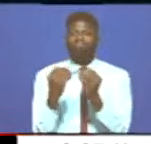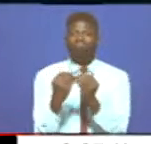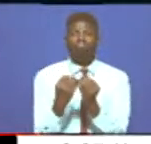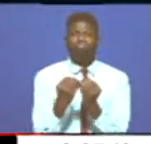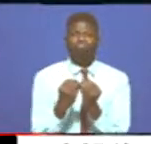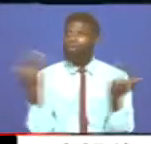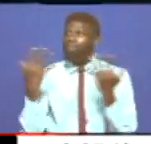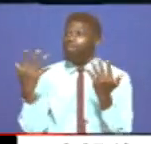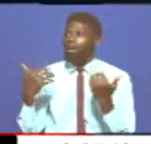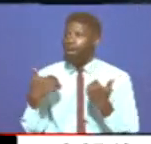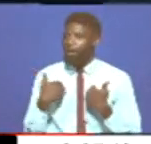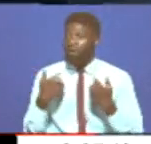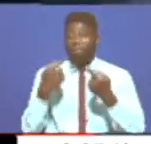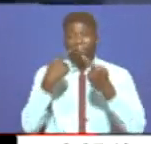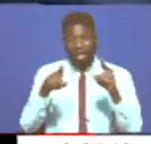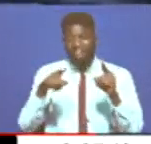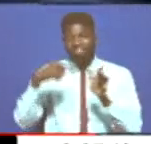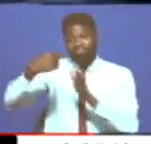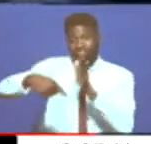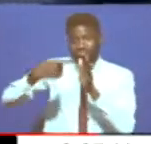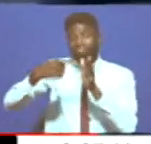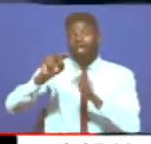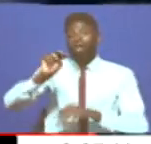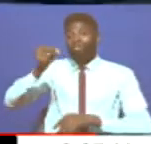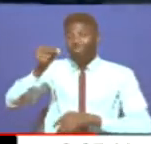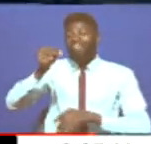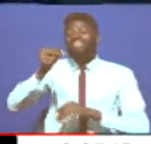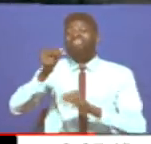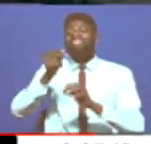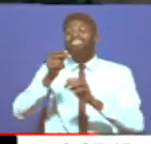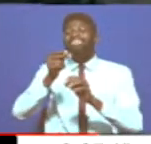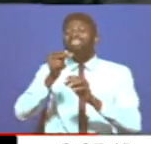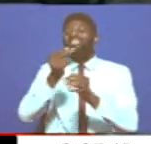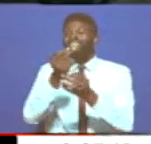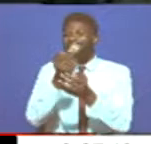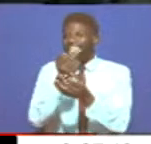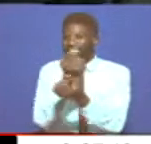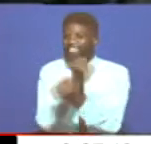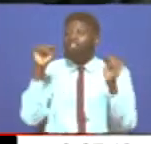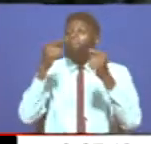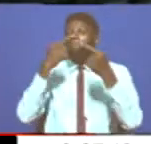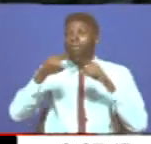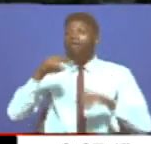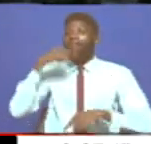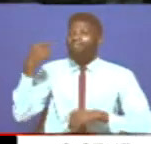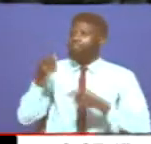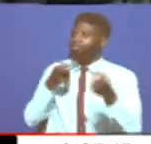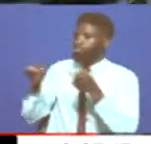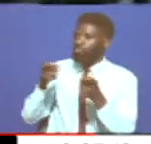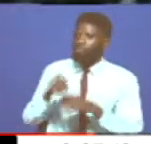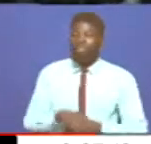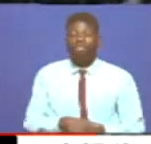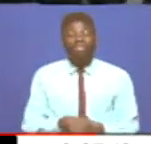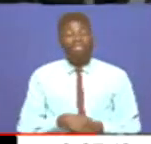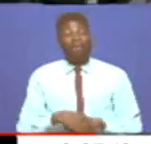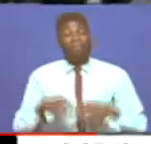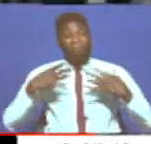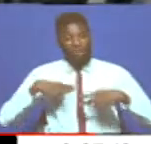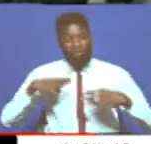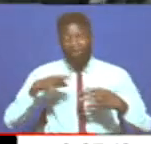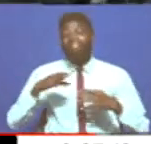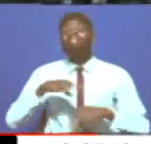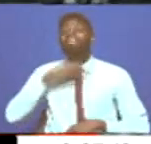is safe, although under Russian control. An unknown number of people were reported killed and injured during the